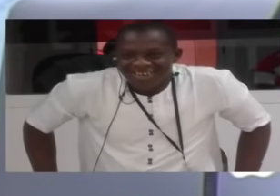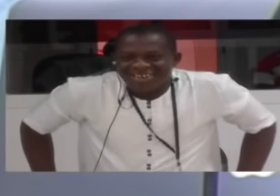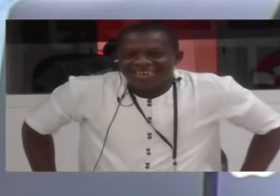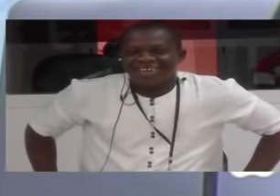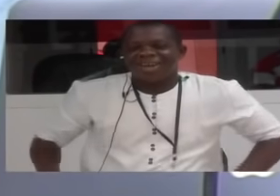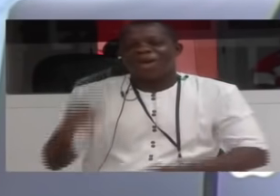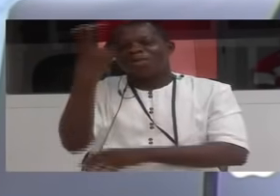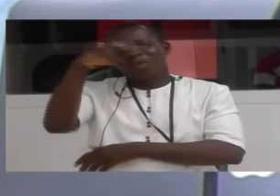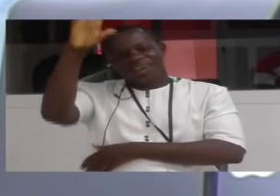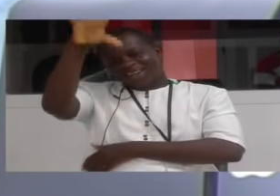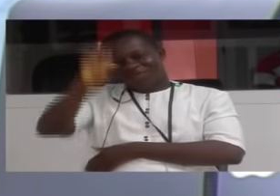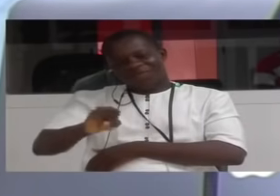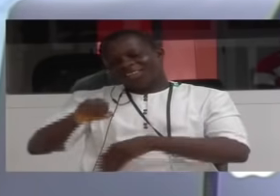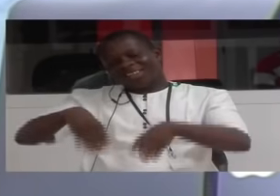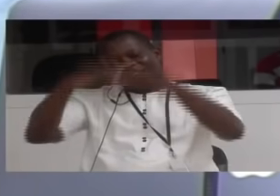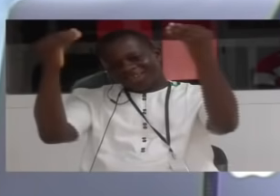$250,000.